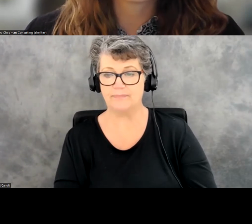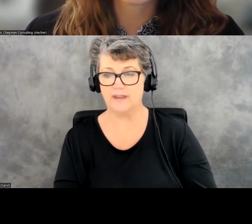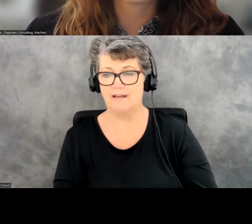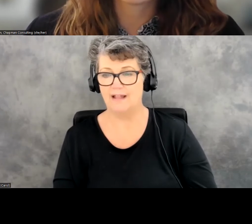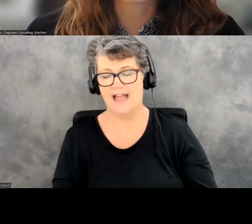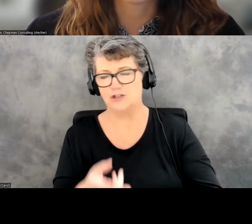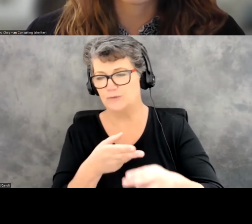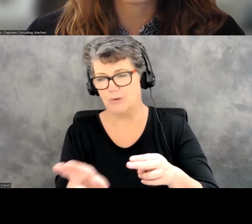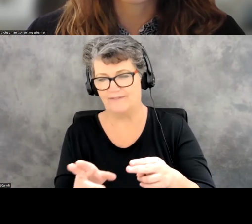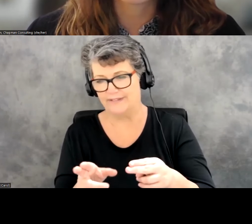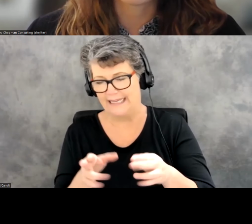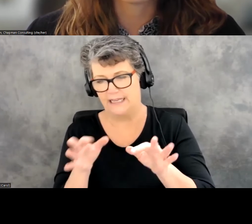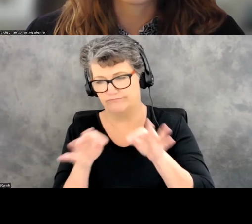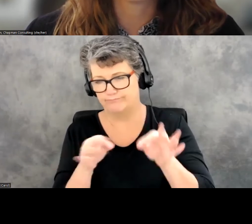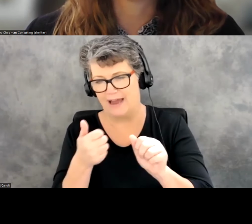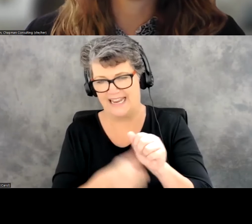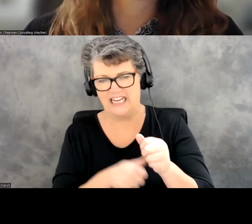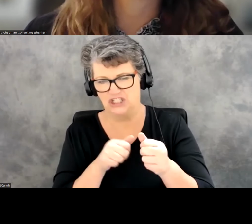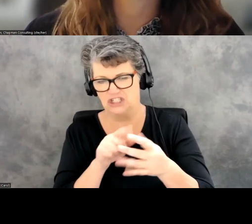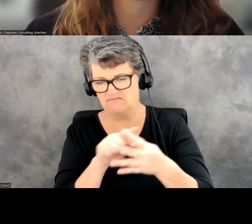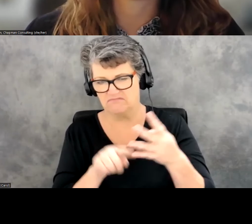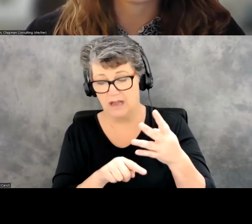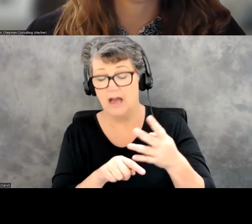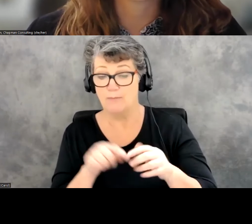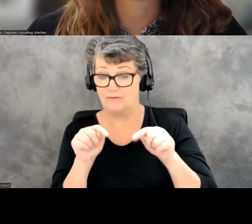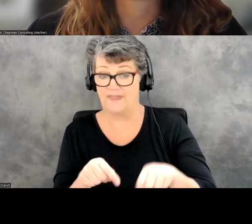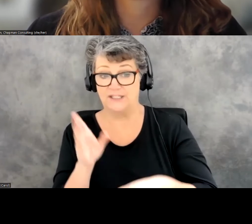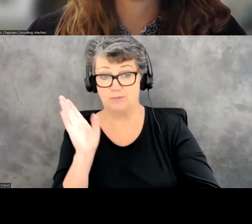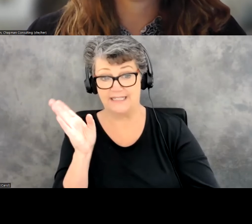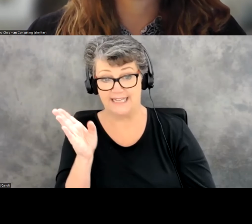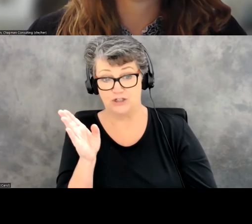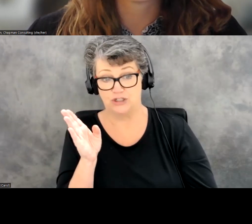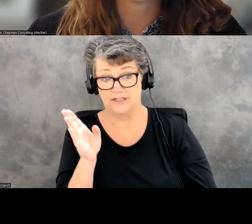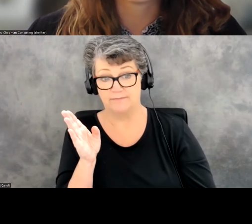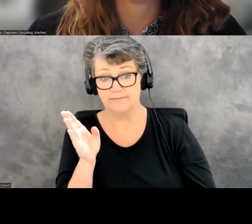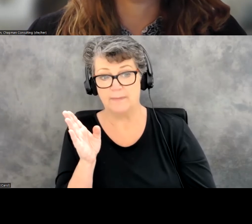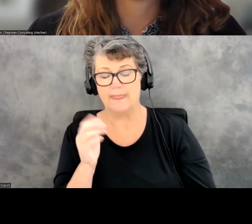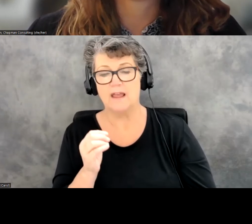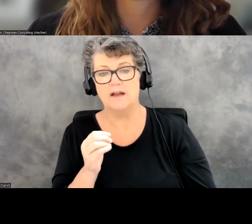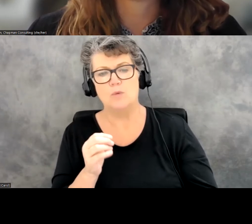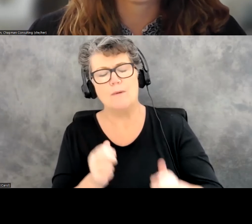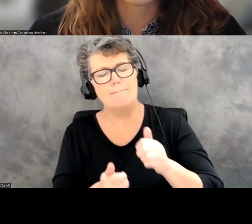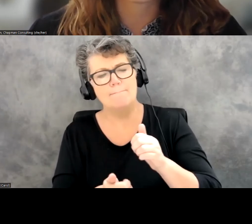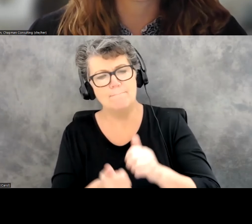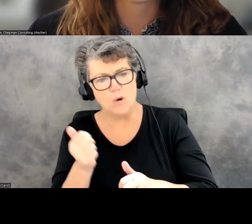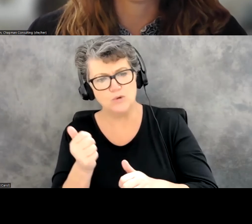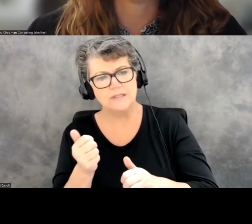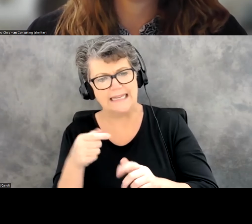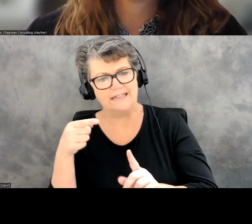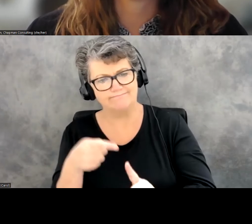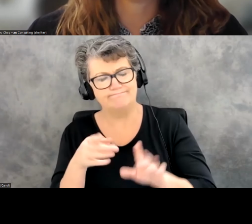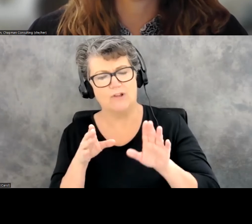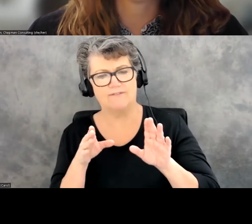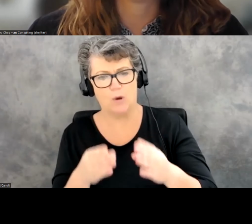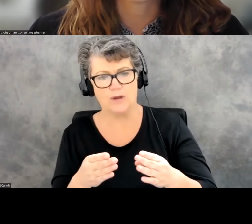just briefly say a few words about each one of them, but for purposes of this presentation, we're mostly and primarily focused